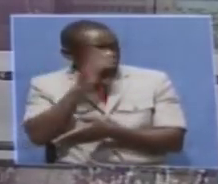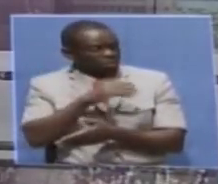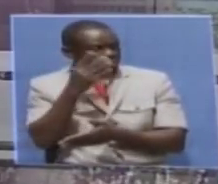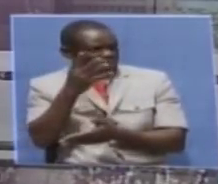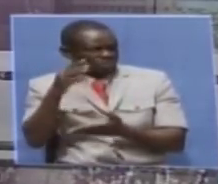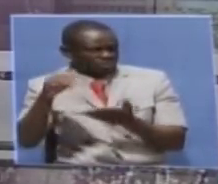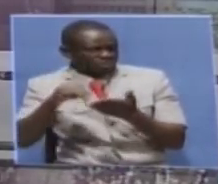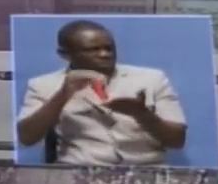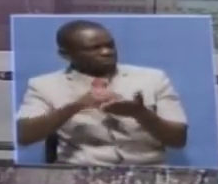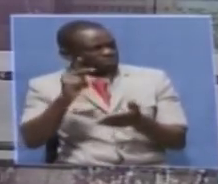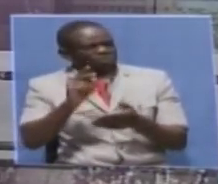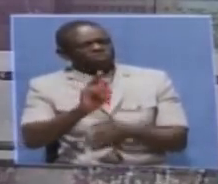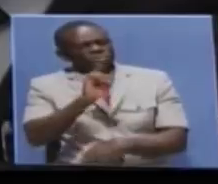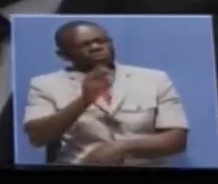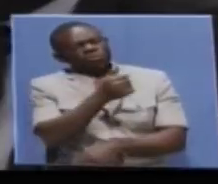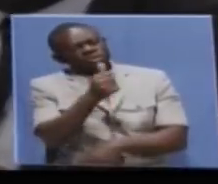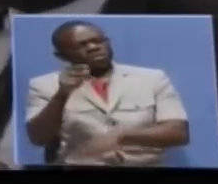projects in other areas.